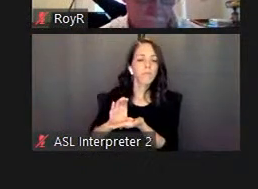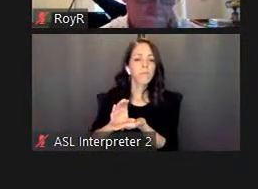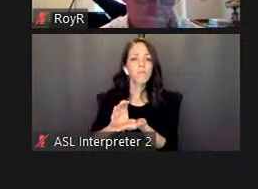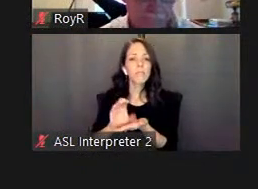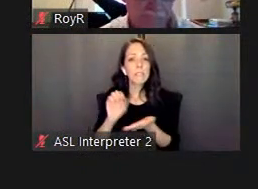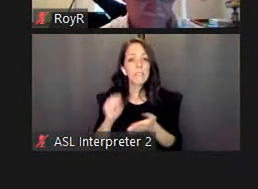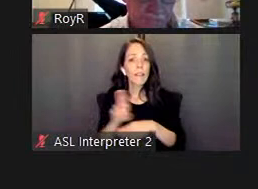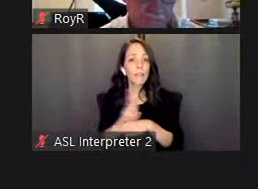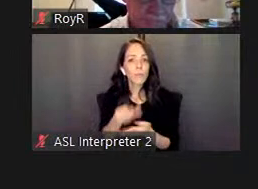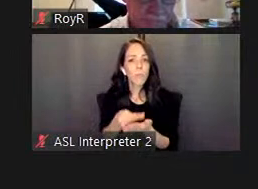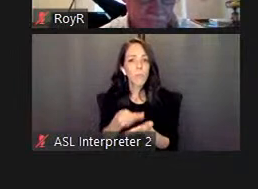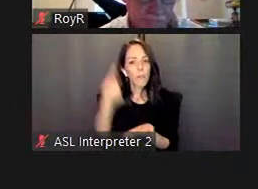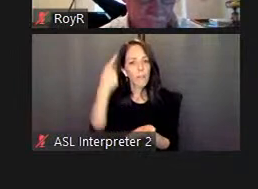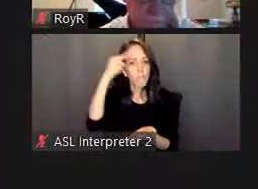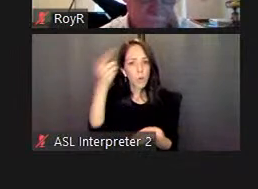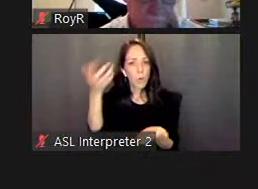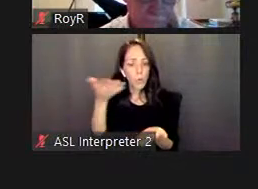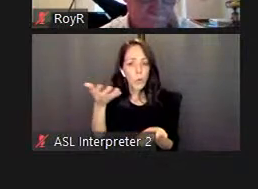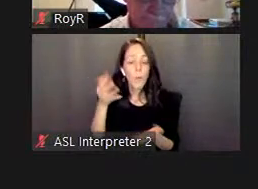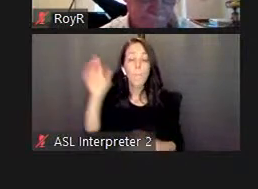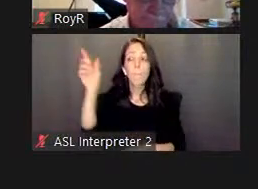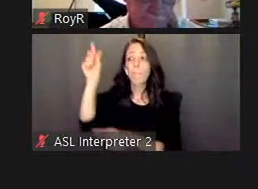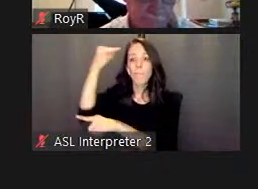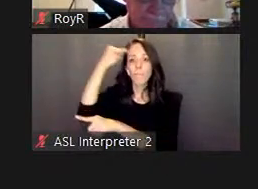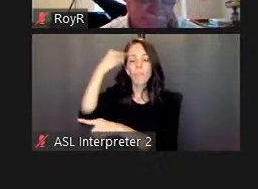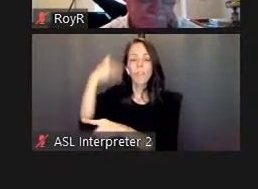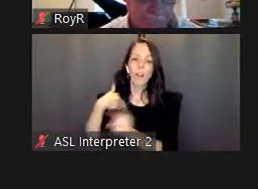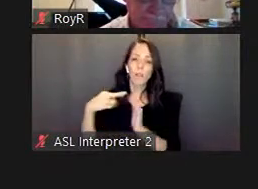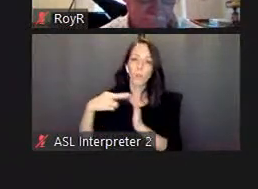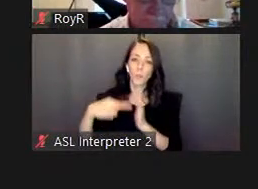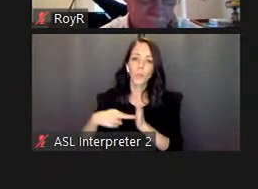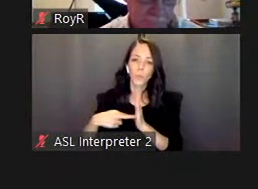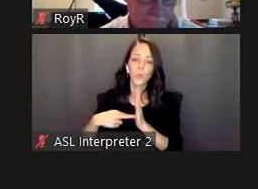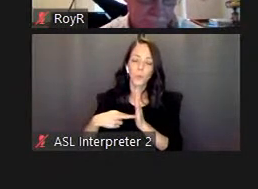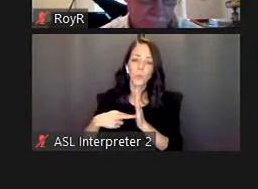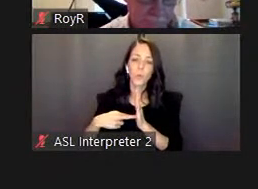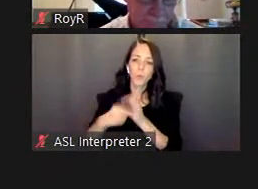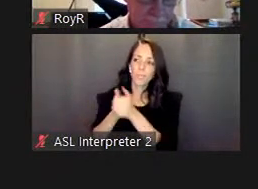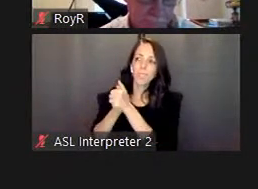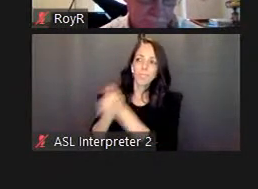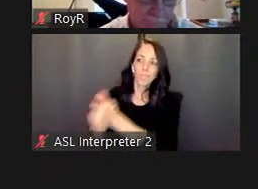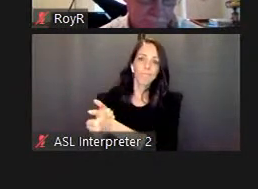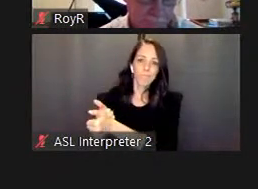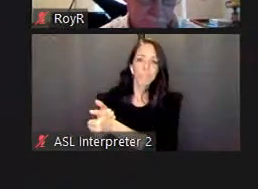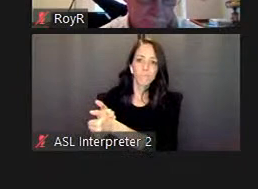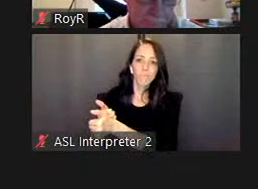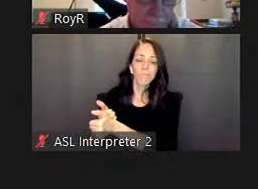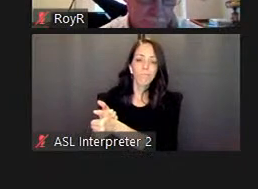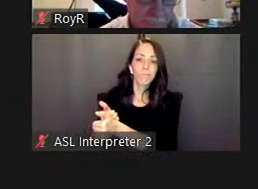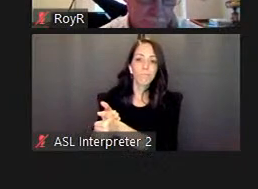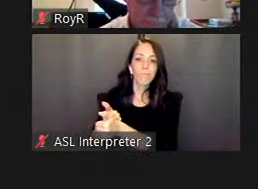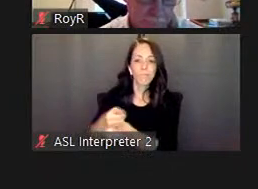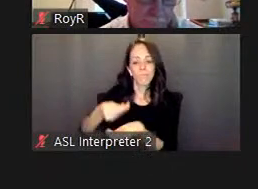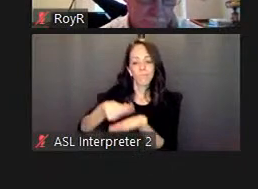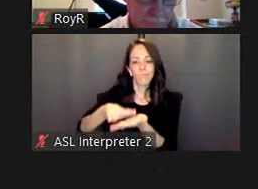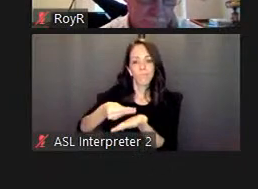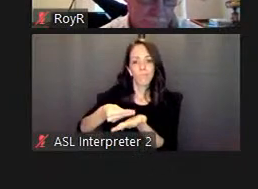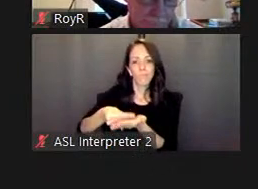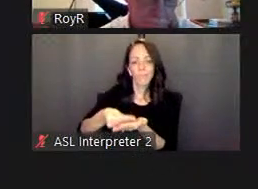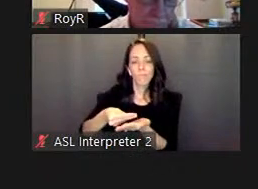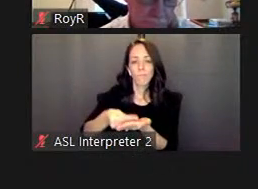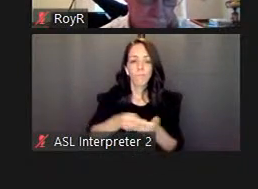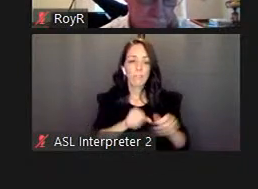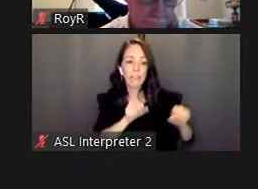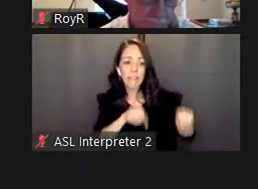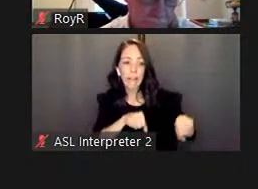on? So the federal government has rules that guide the county and all other recipients of ARPA funds on what we can